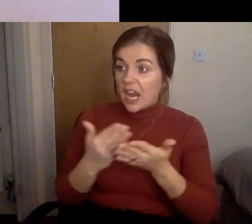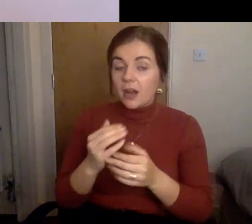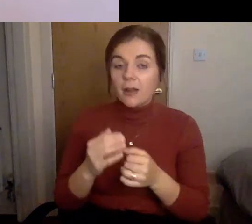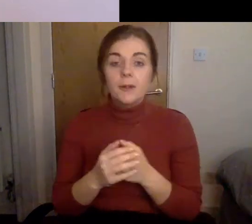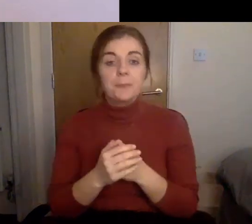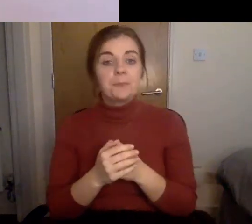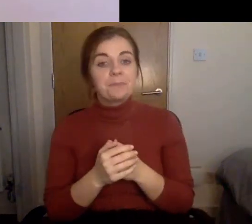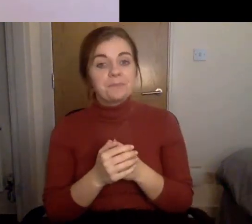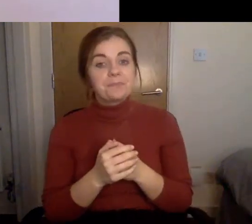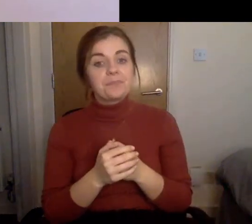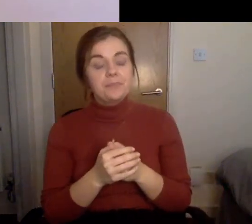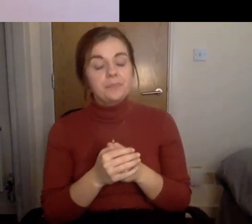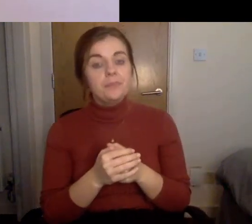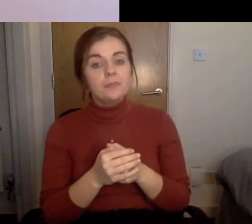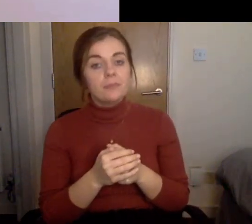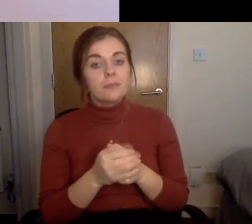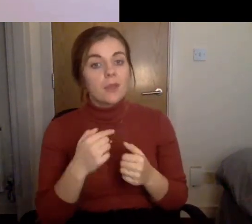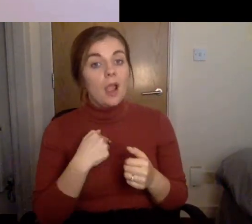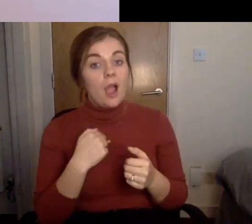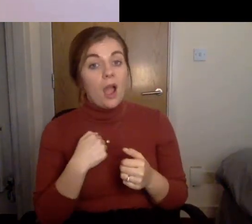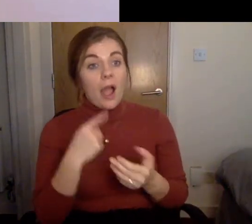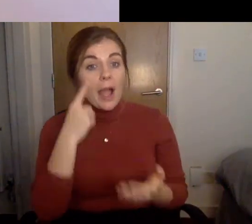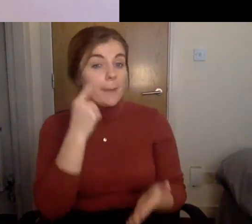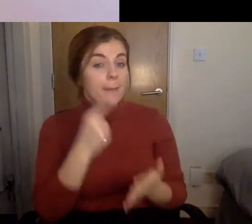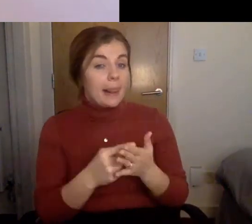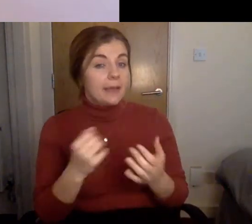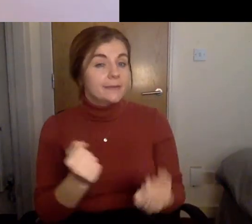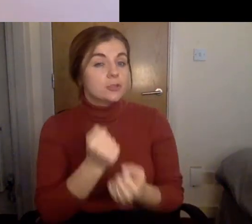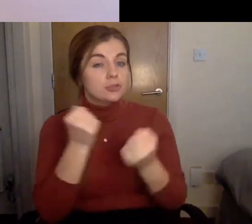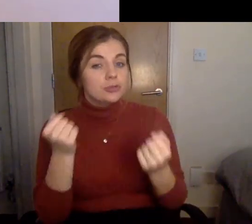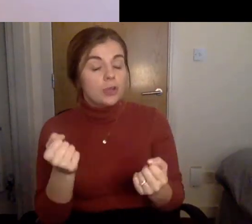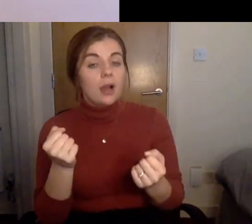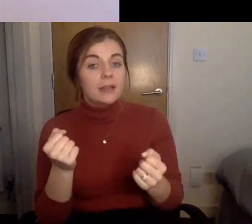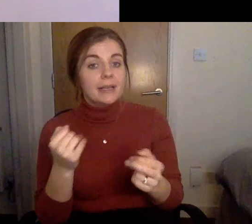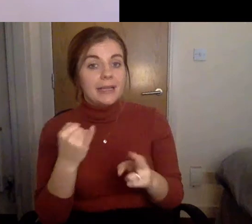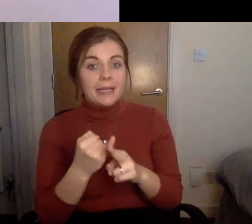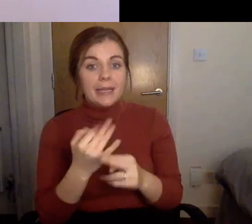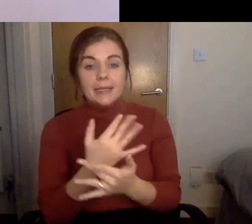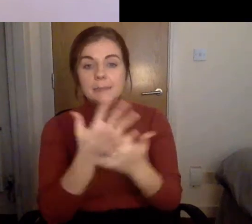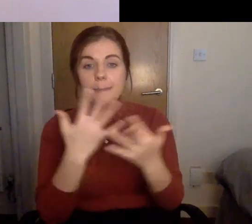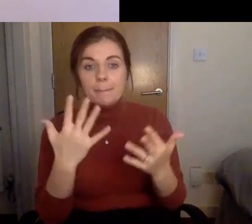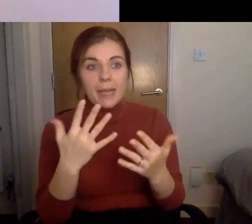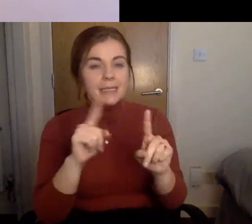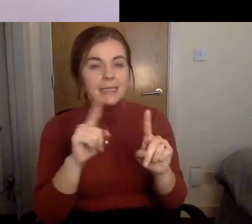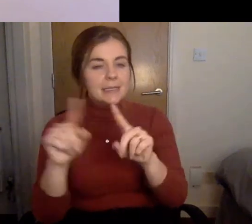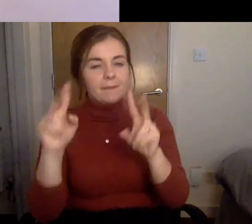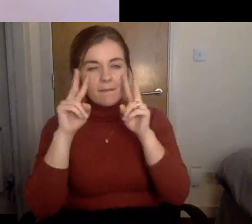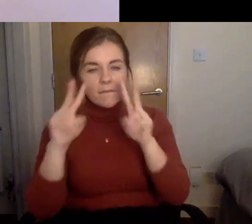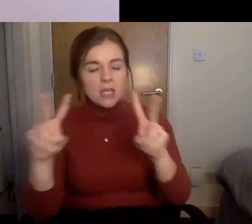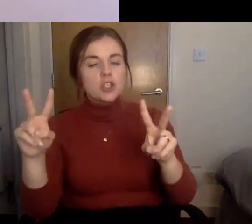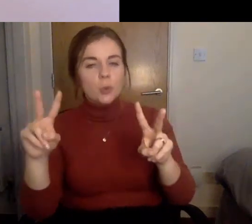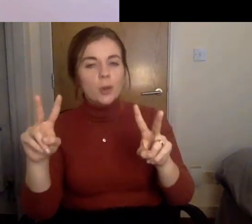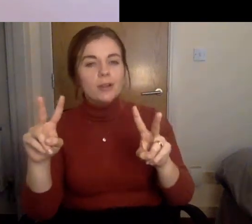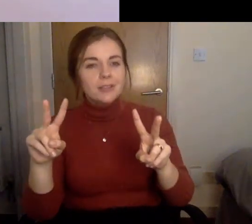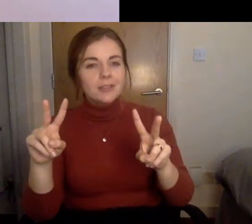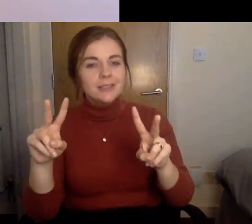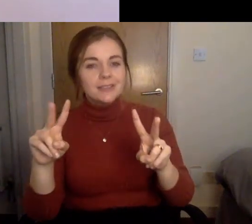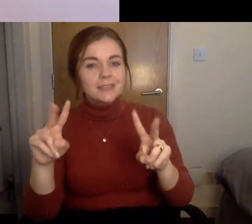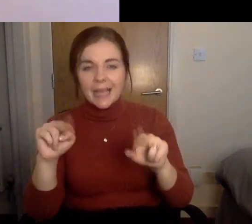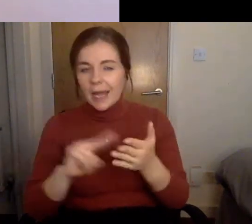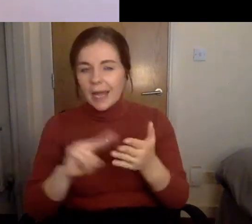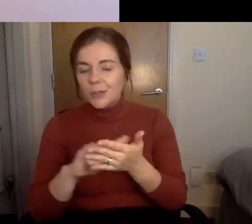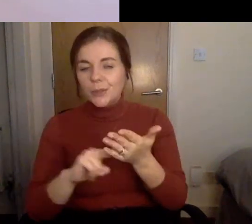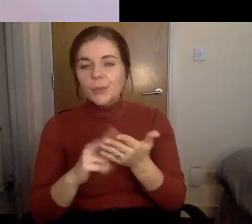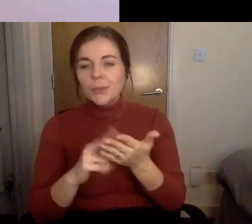know, I believe strongly in as many kind of visuals as